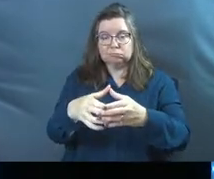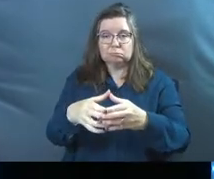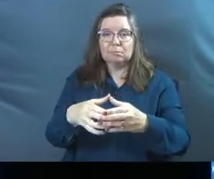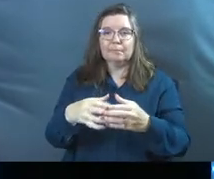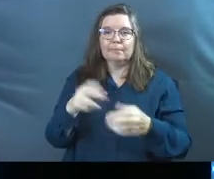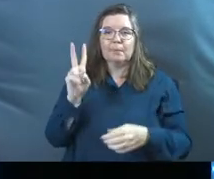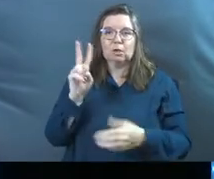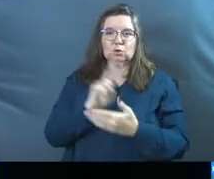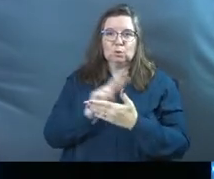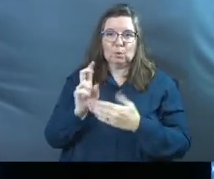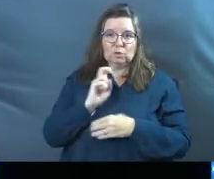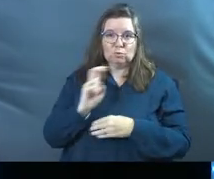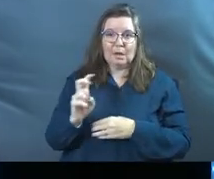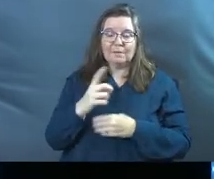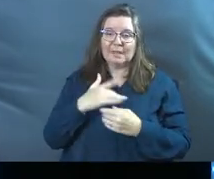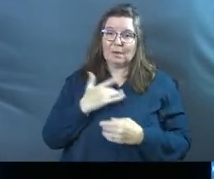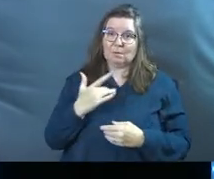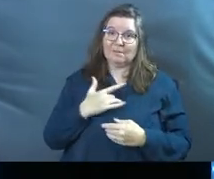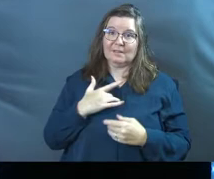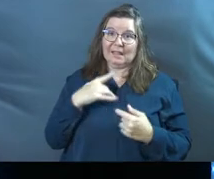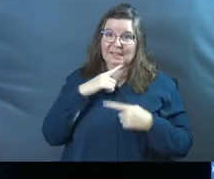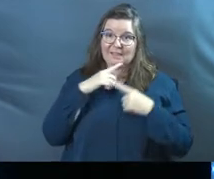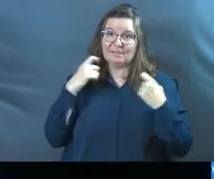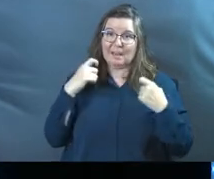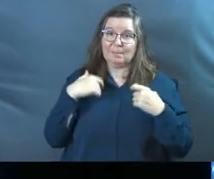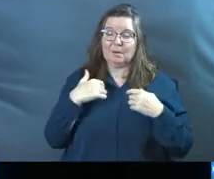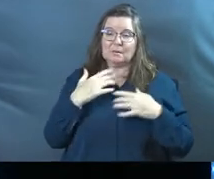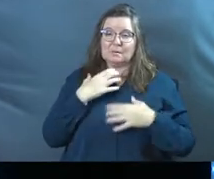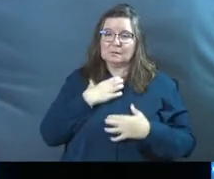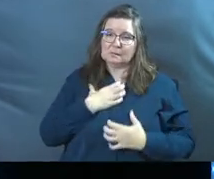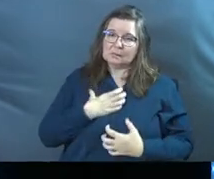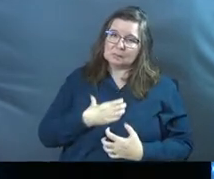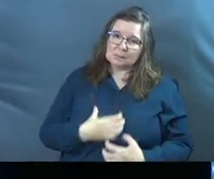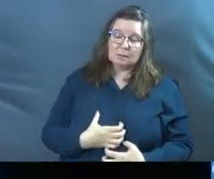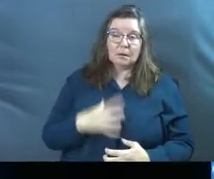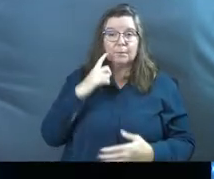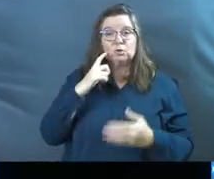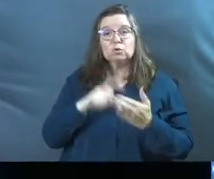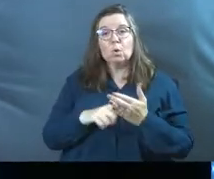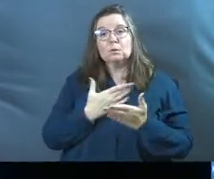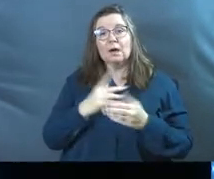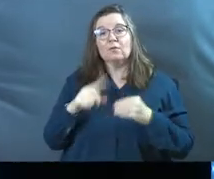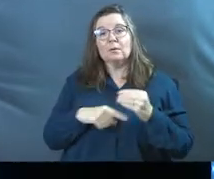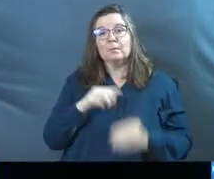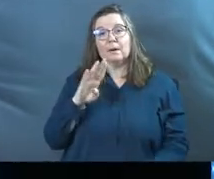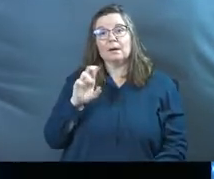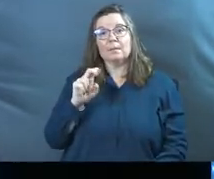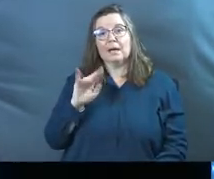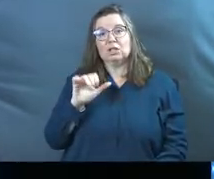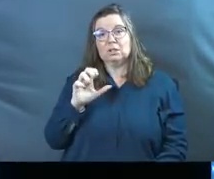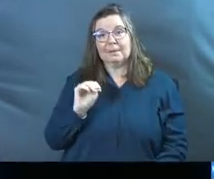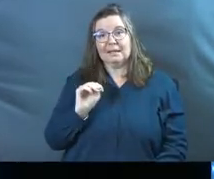2 weeks travel distance away, they were feeling the famine as well. But did you notice the stuff about Benjamin there?